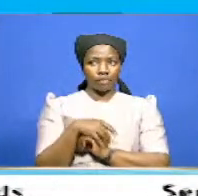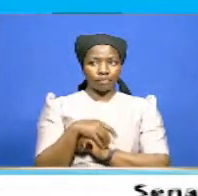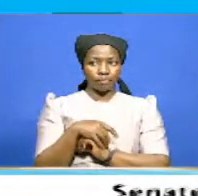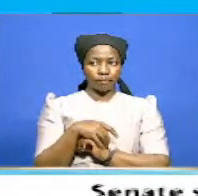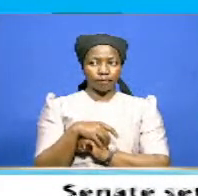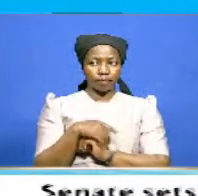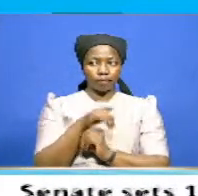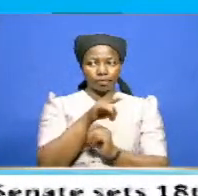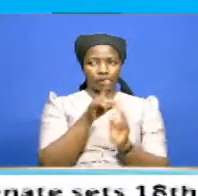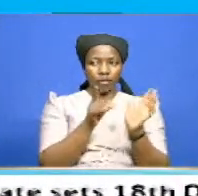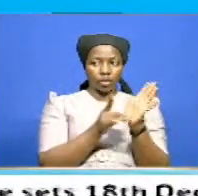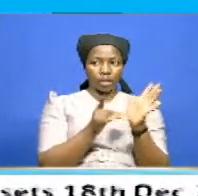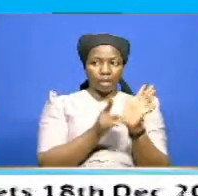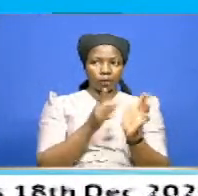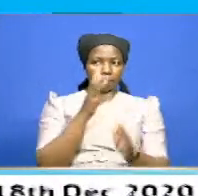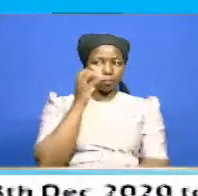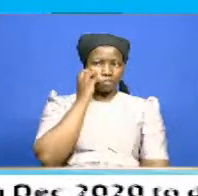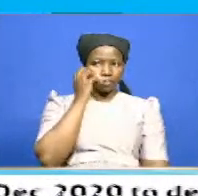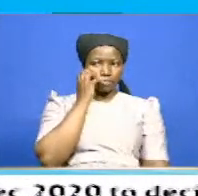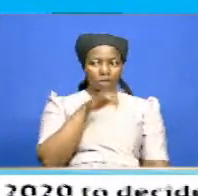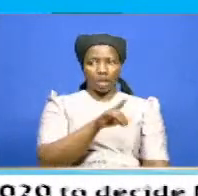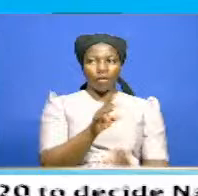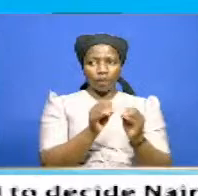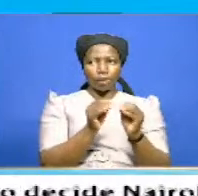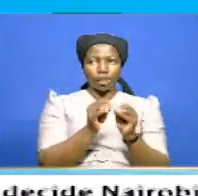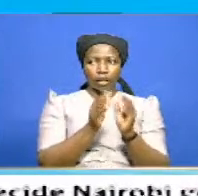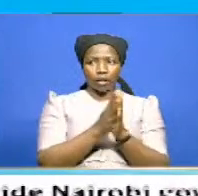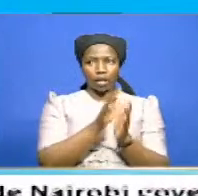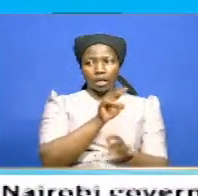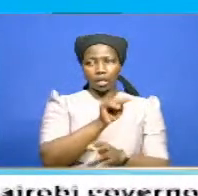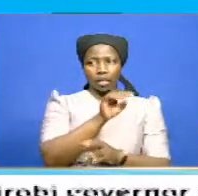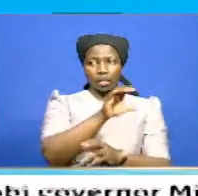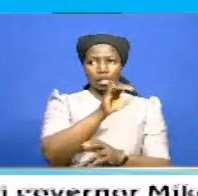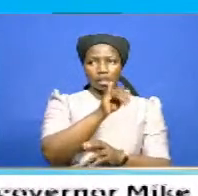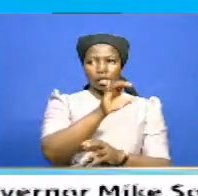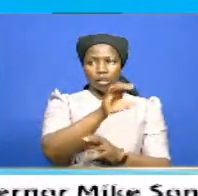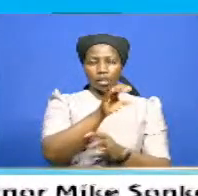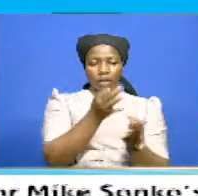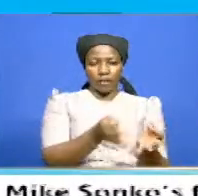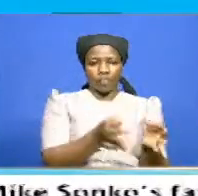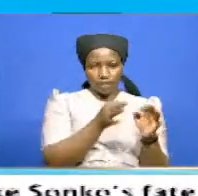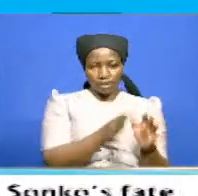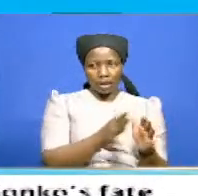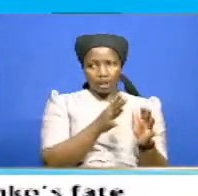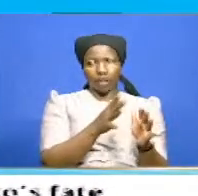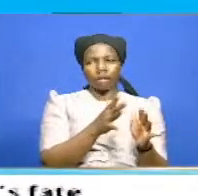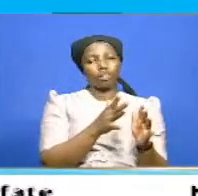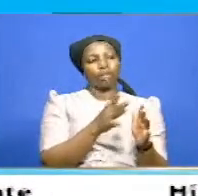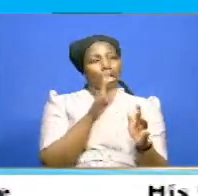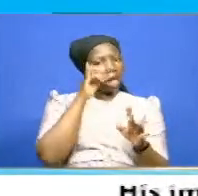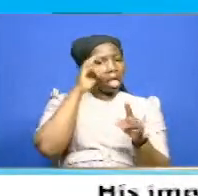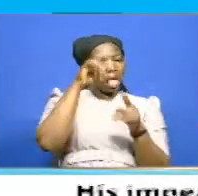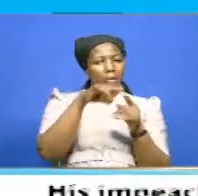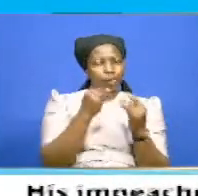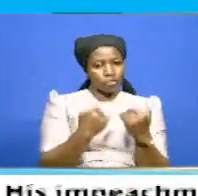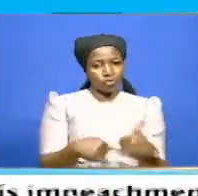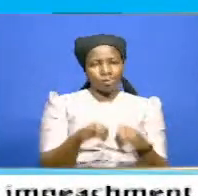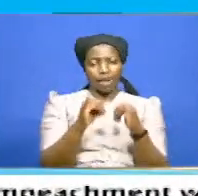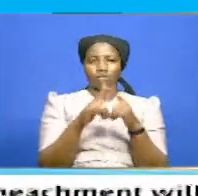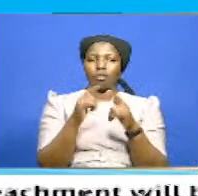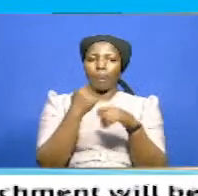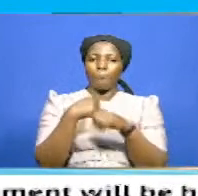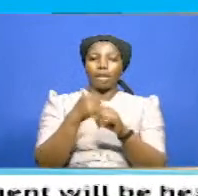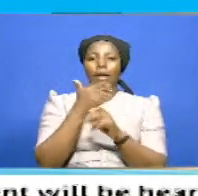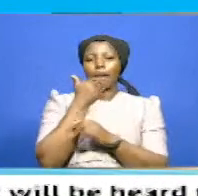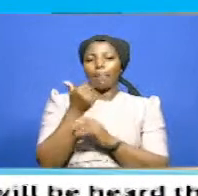this is Dr. Fred Matiang'i. He's meeting with NCIC officials in a bid to try and streamline